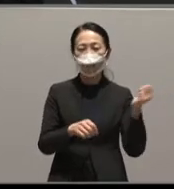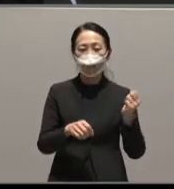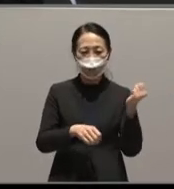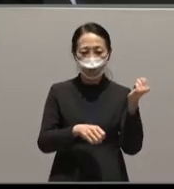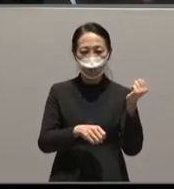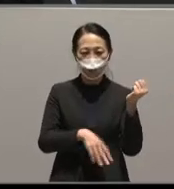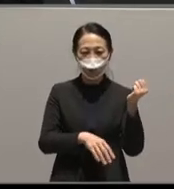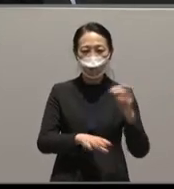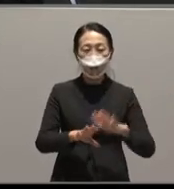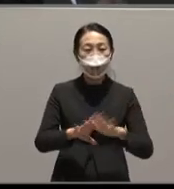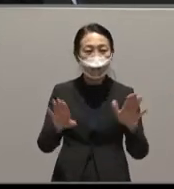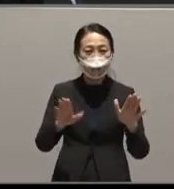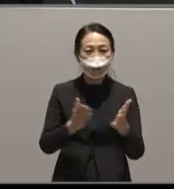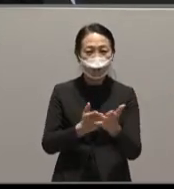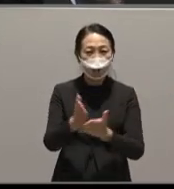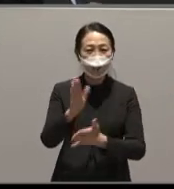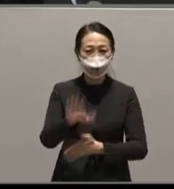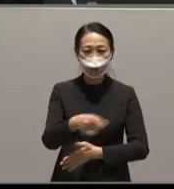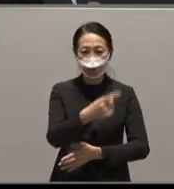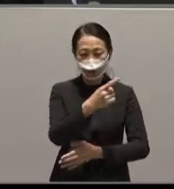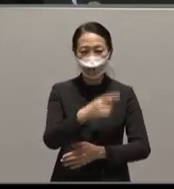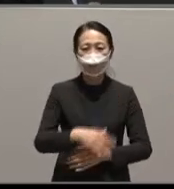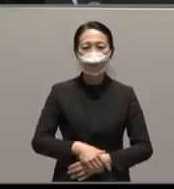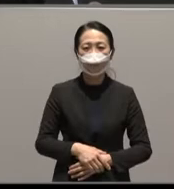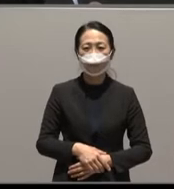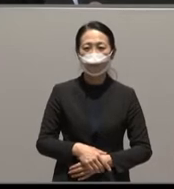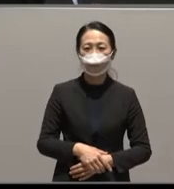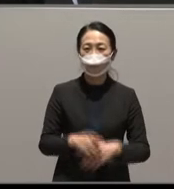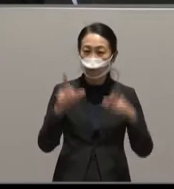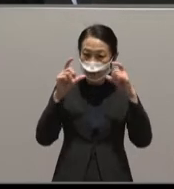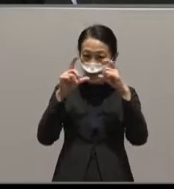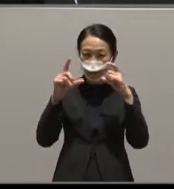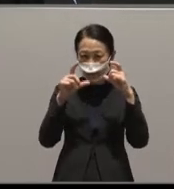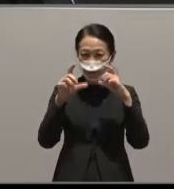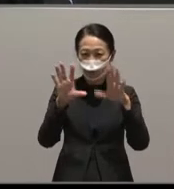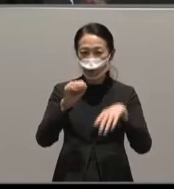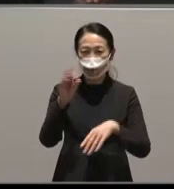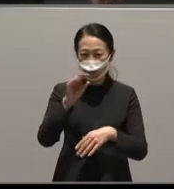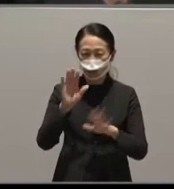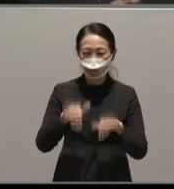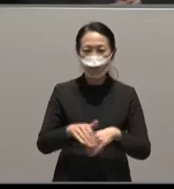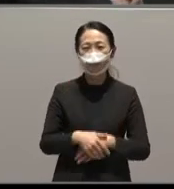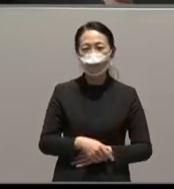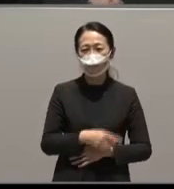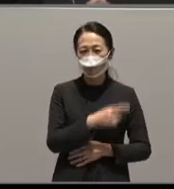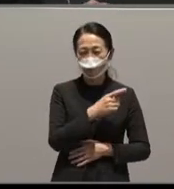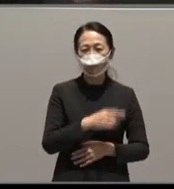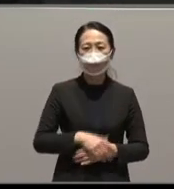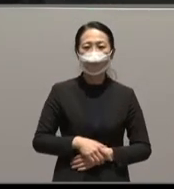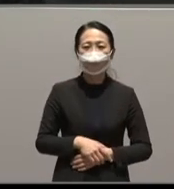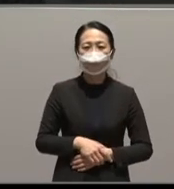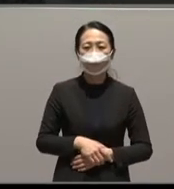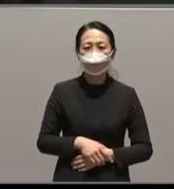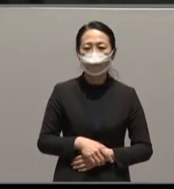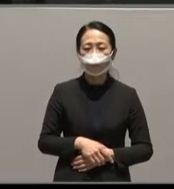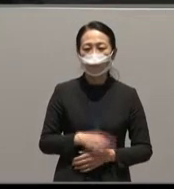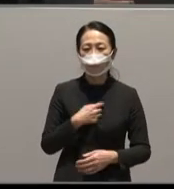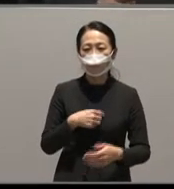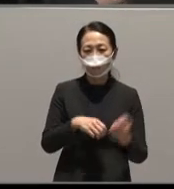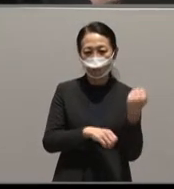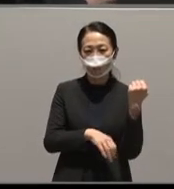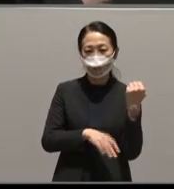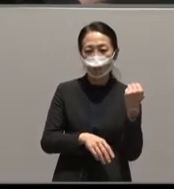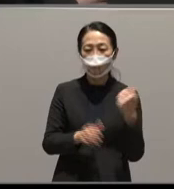young. And this was the origin of my first bathing. We took some commemorative pictures.